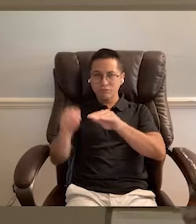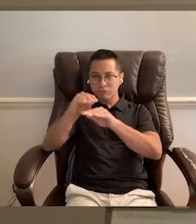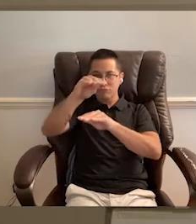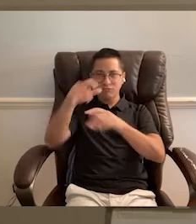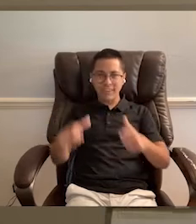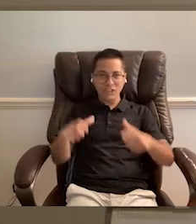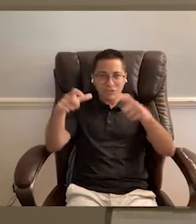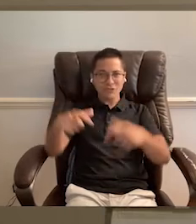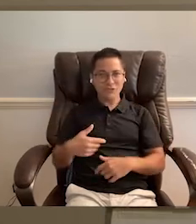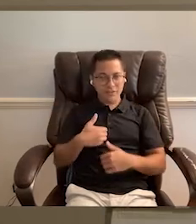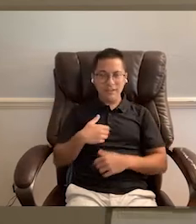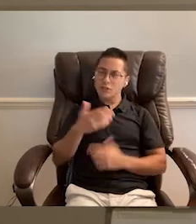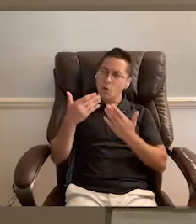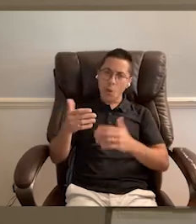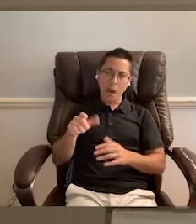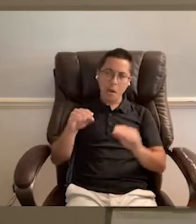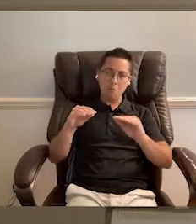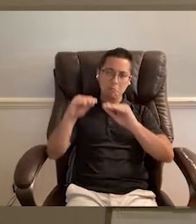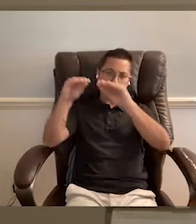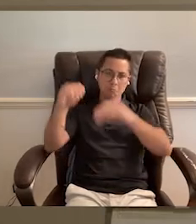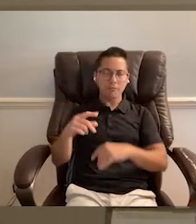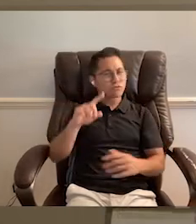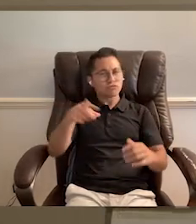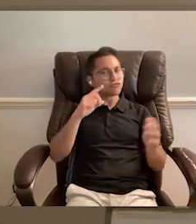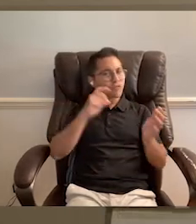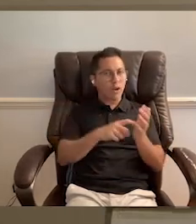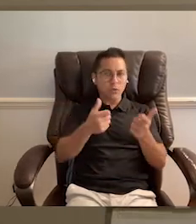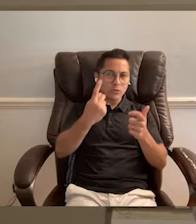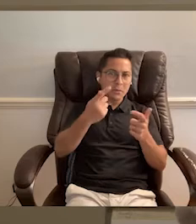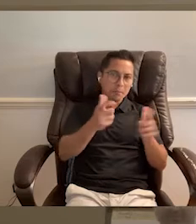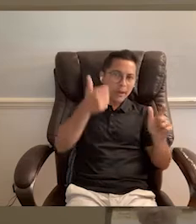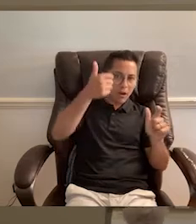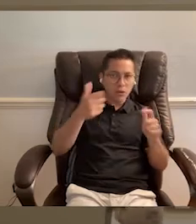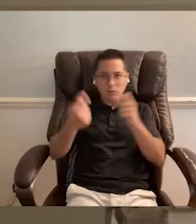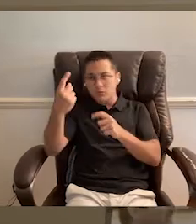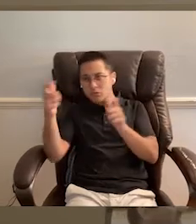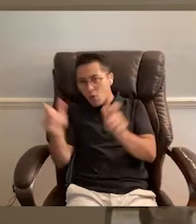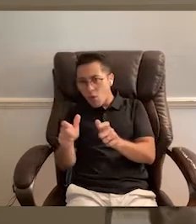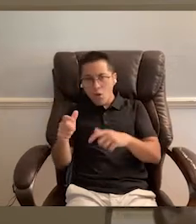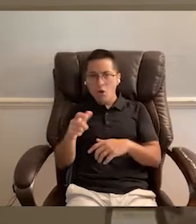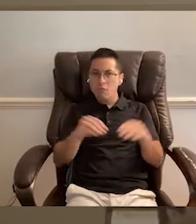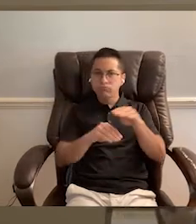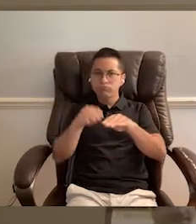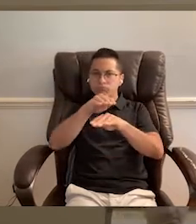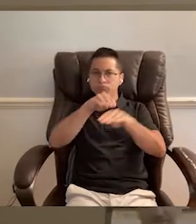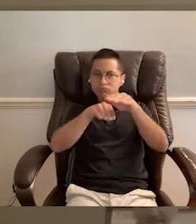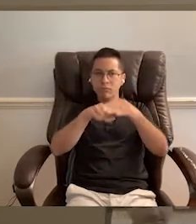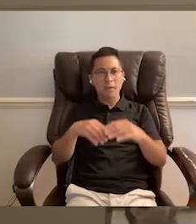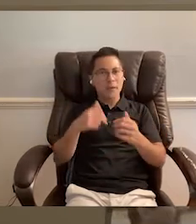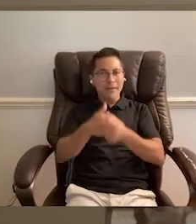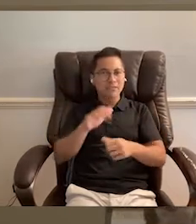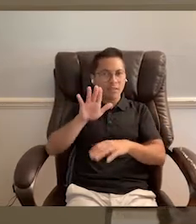before? Now here, if you wake up in the morning and you don't feel like, wanting to make breakfast, this guy can